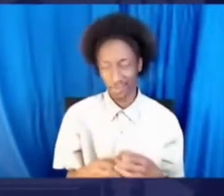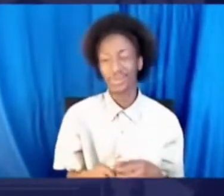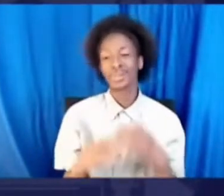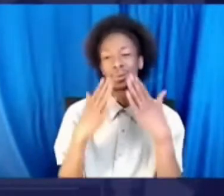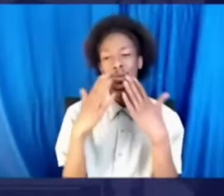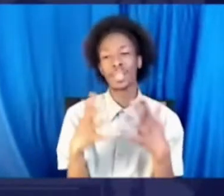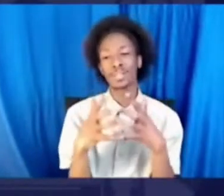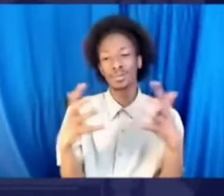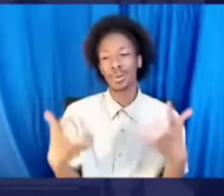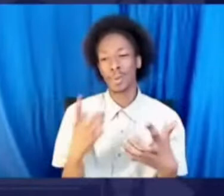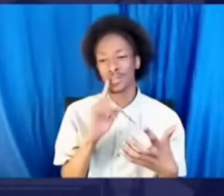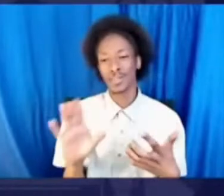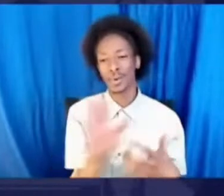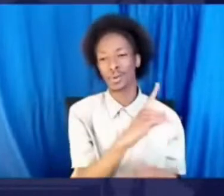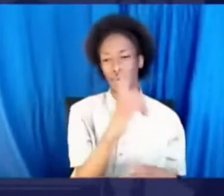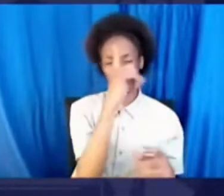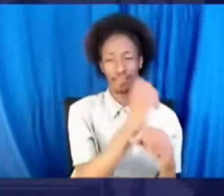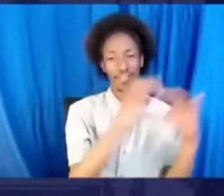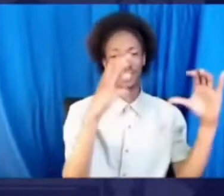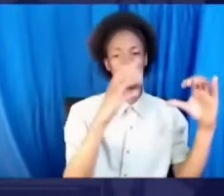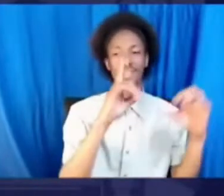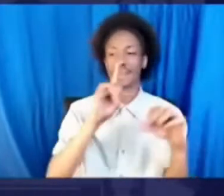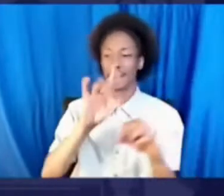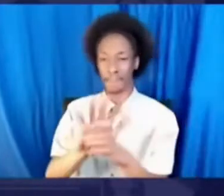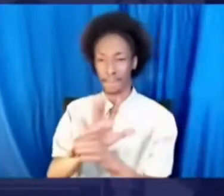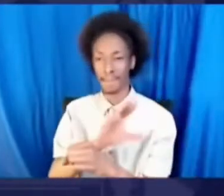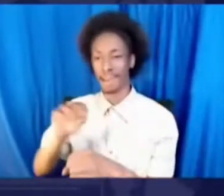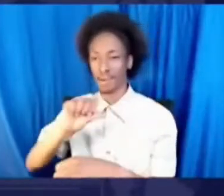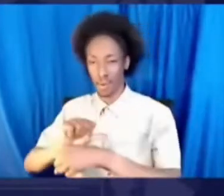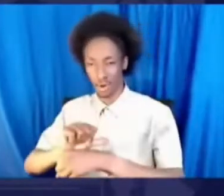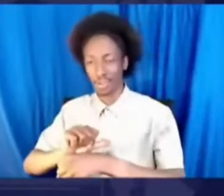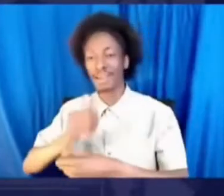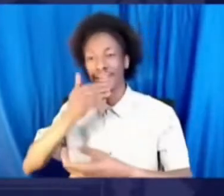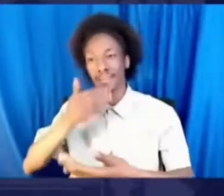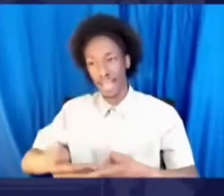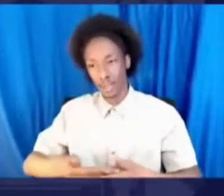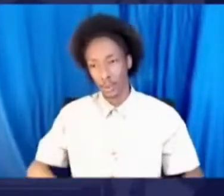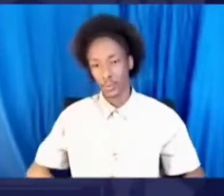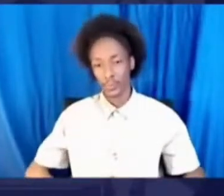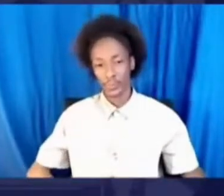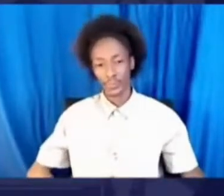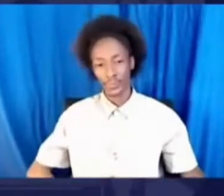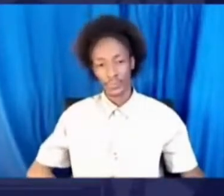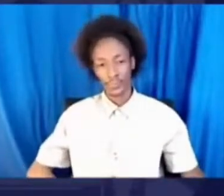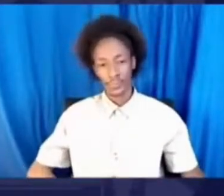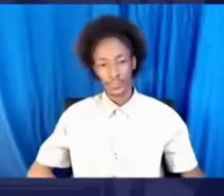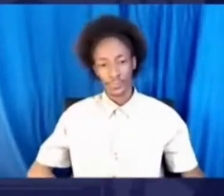for your vision, for your commitment, and your work. Thank you. Thank you.